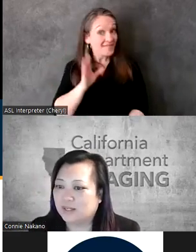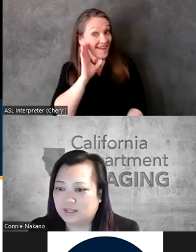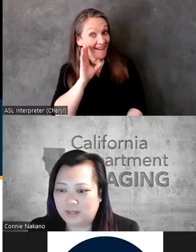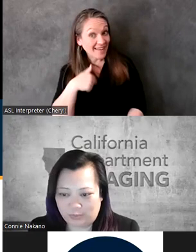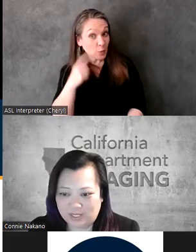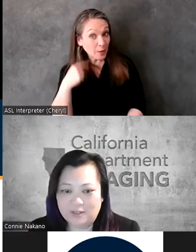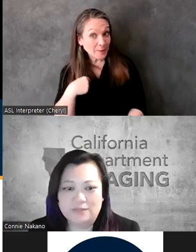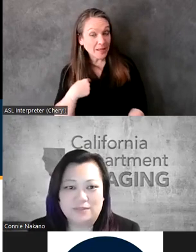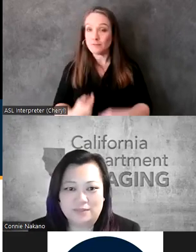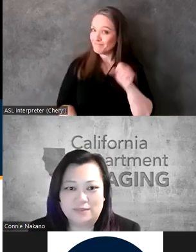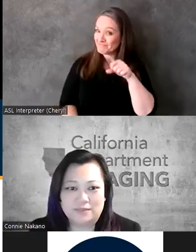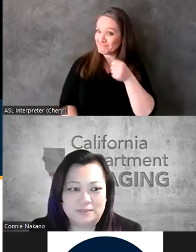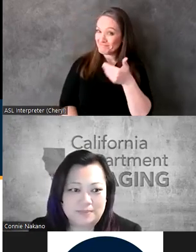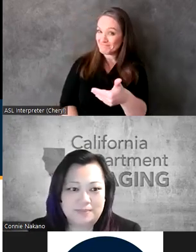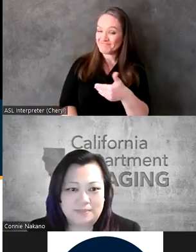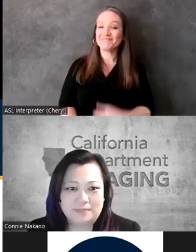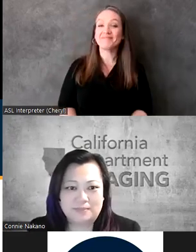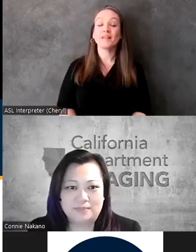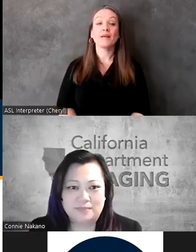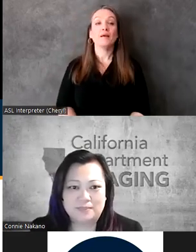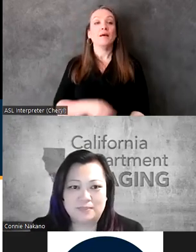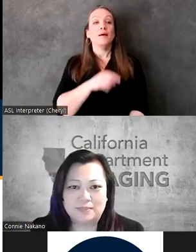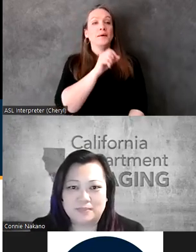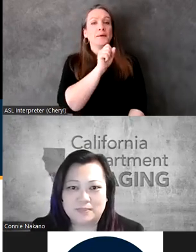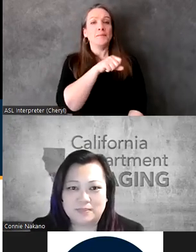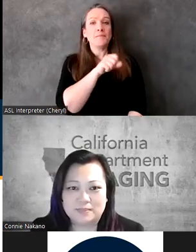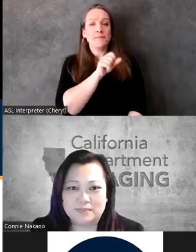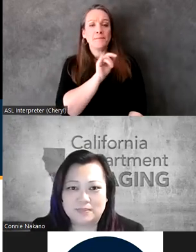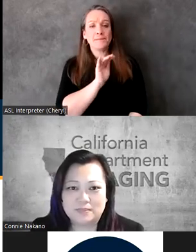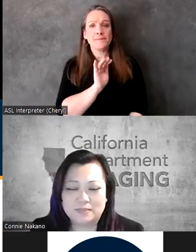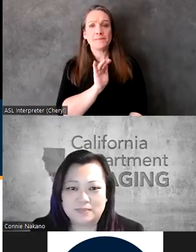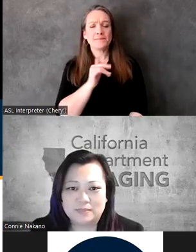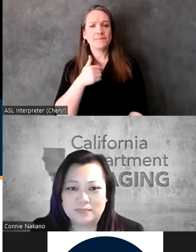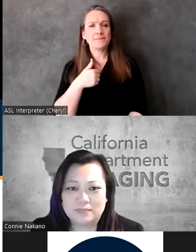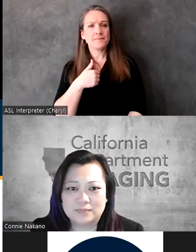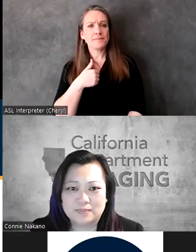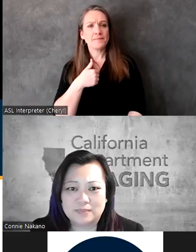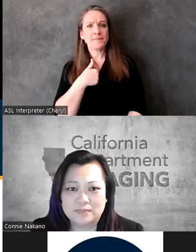right? Yep, we can hear you. Perfect. Yes, I had asked the question